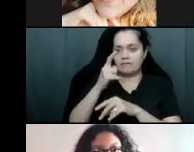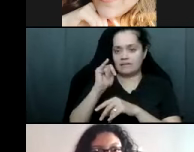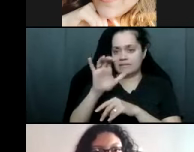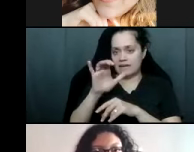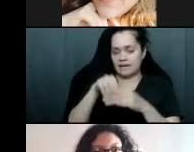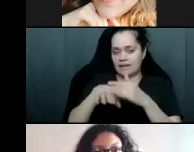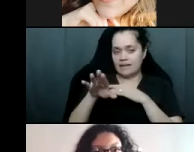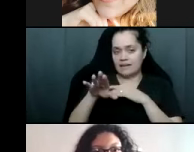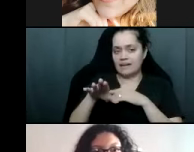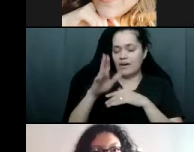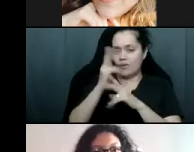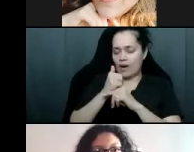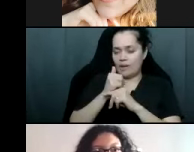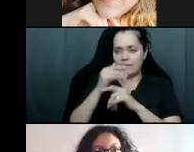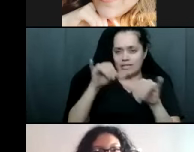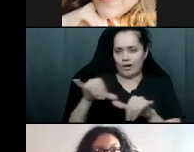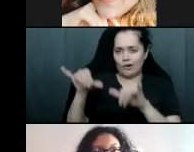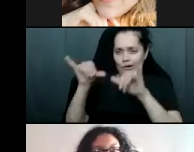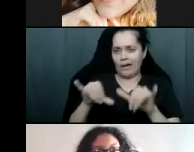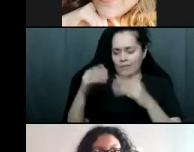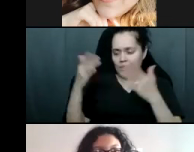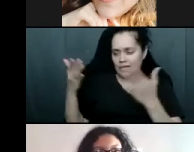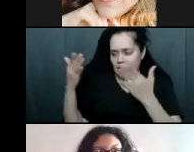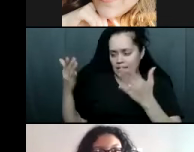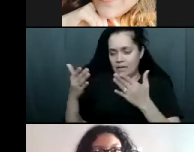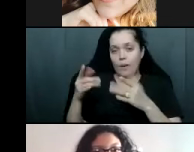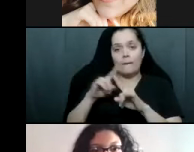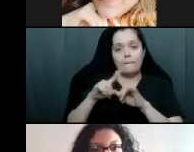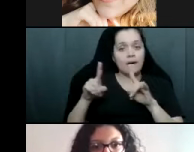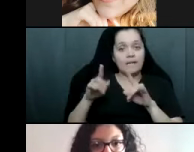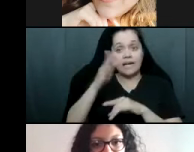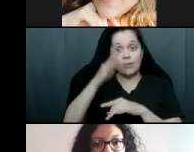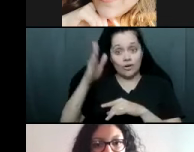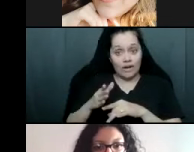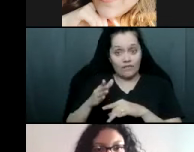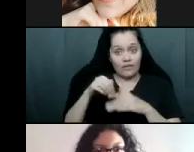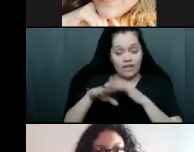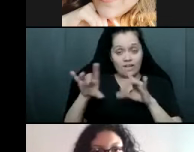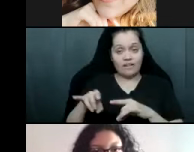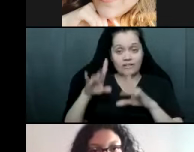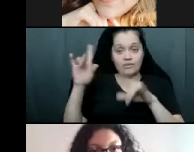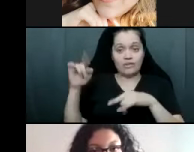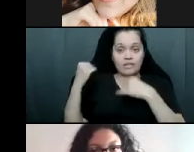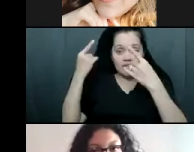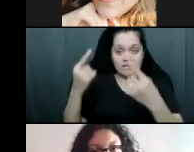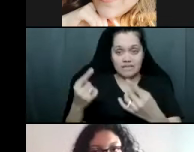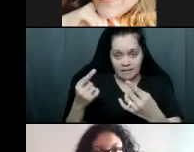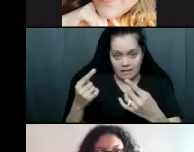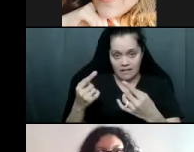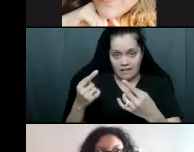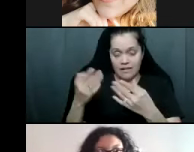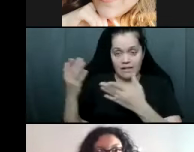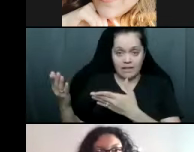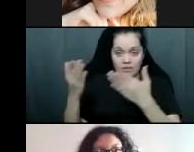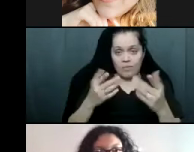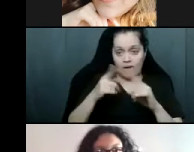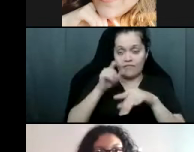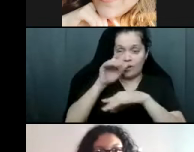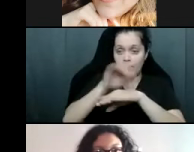like very common animals. Well, they were never in Australia until they were brought over from